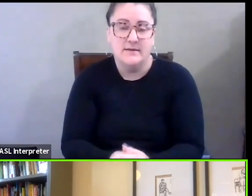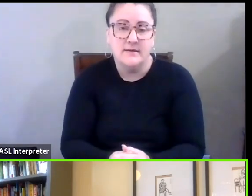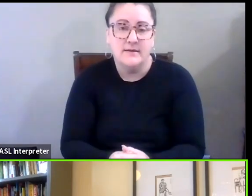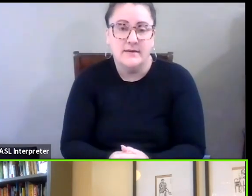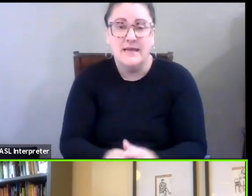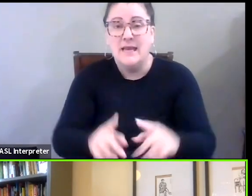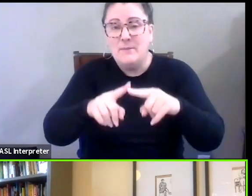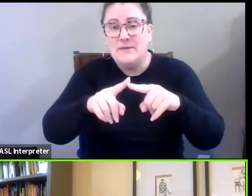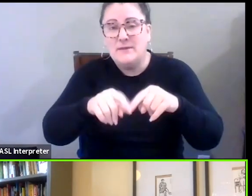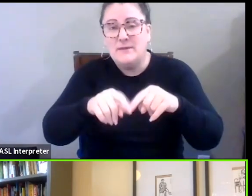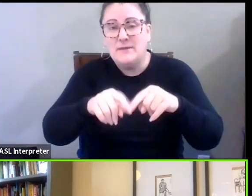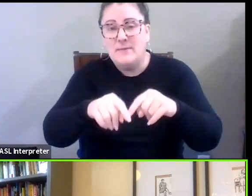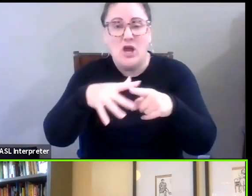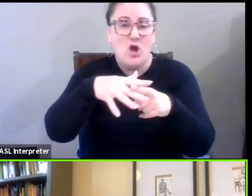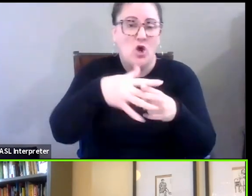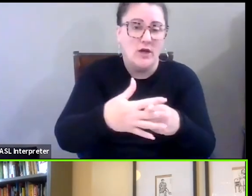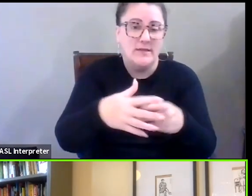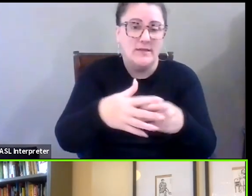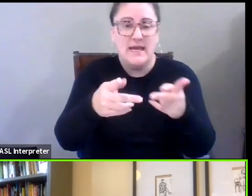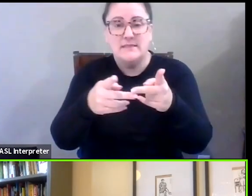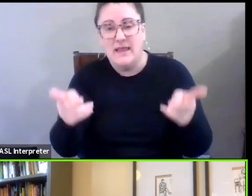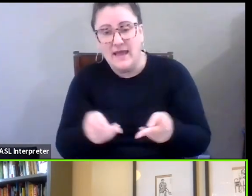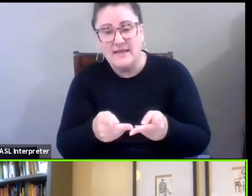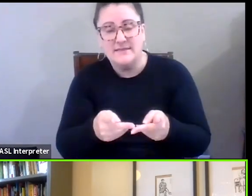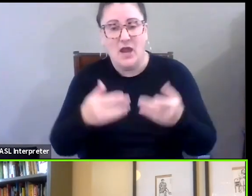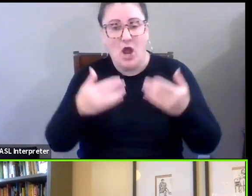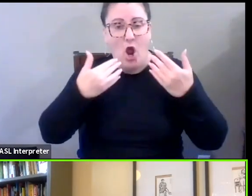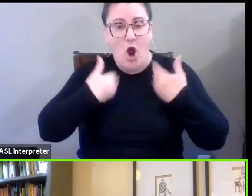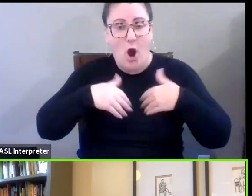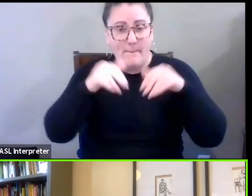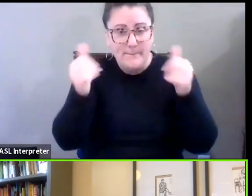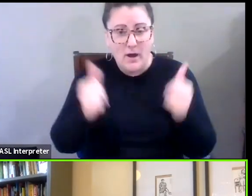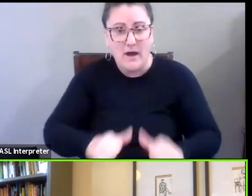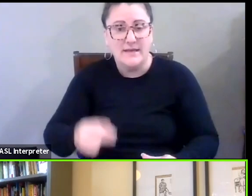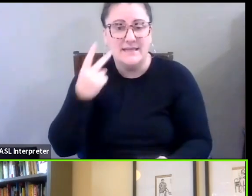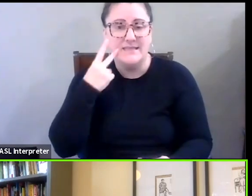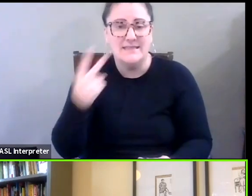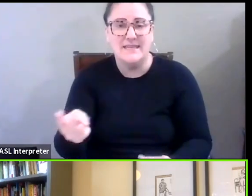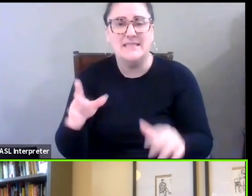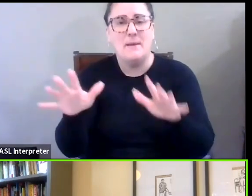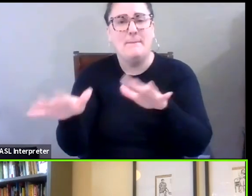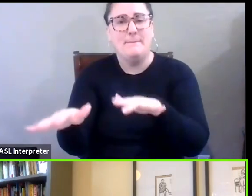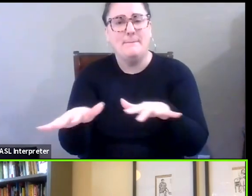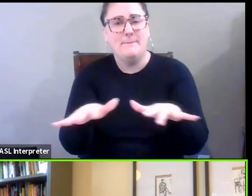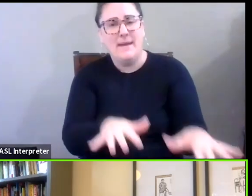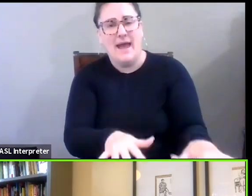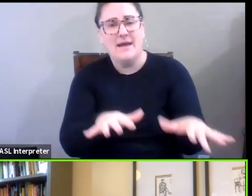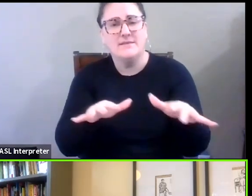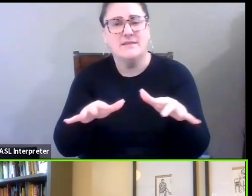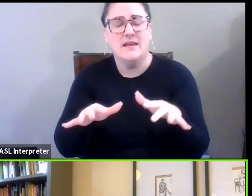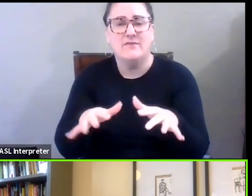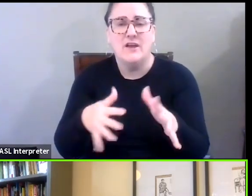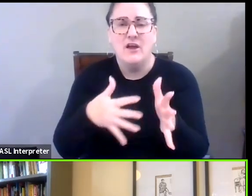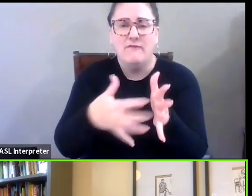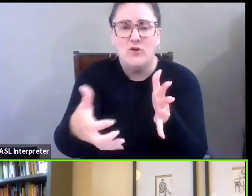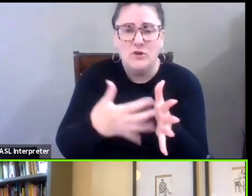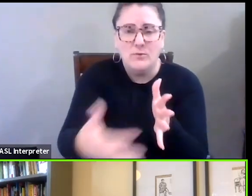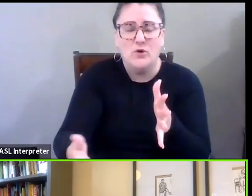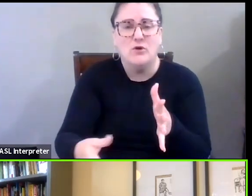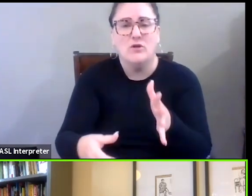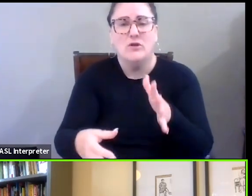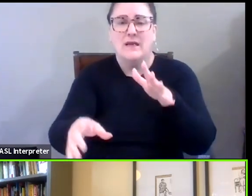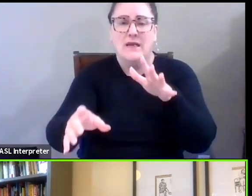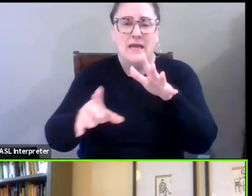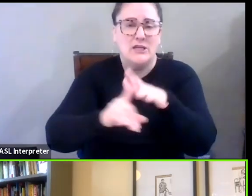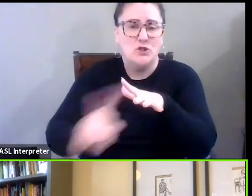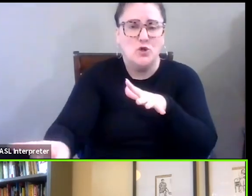Depending on the context and the place, our bodies can be seen as passive, can be seen as vulnerable, inscrutable,